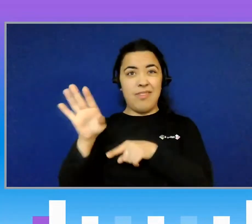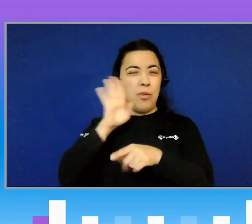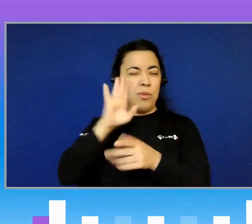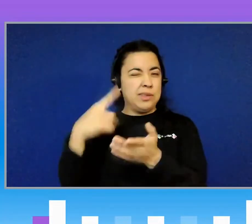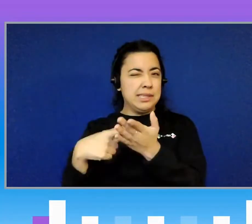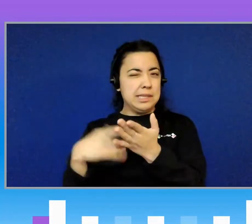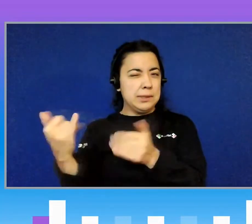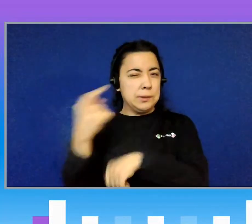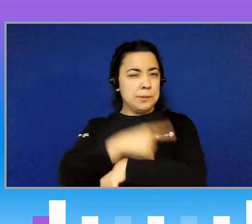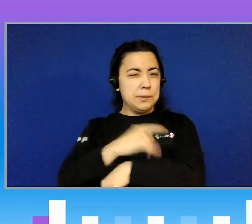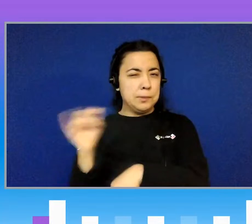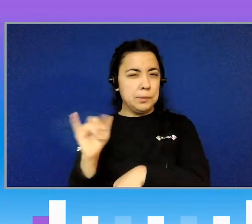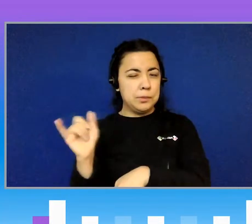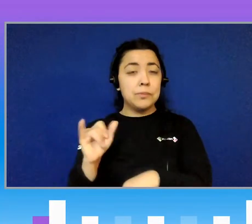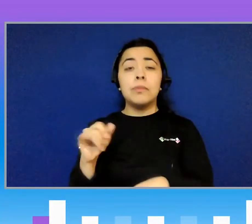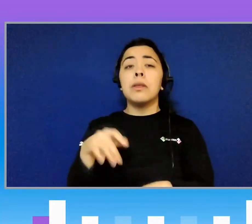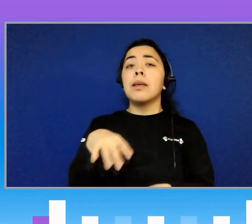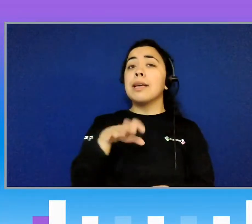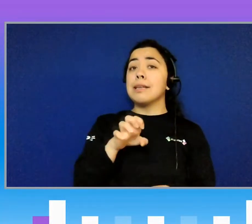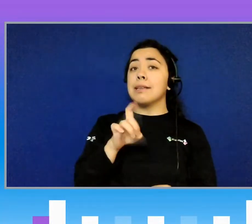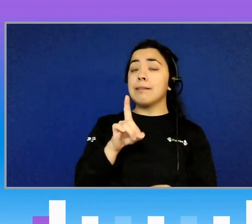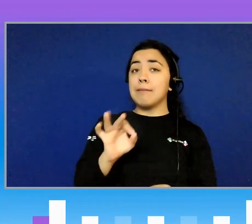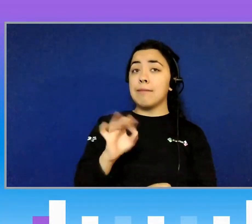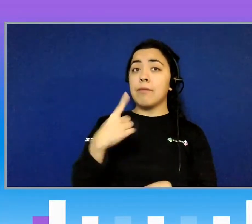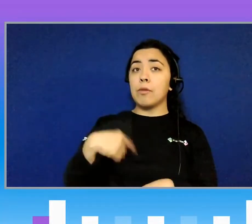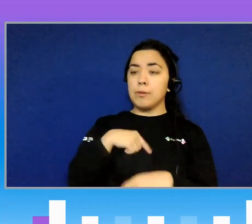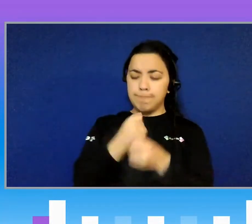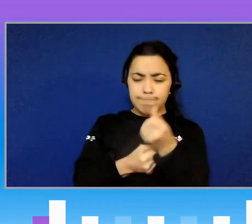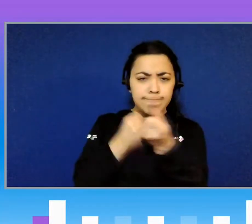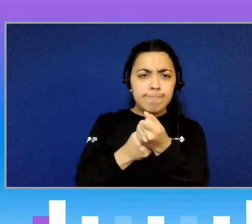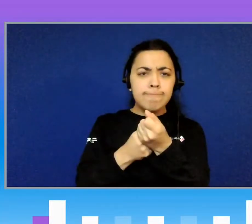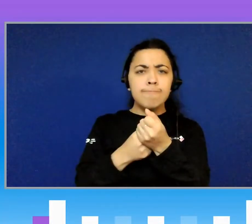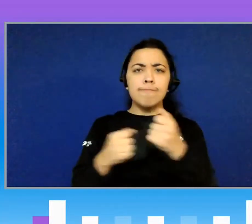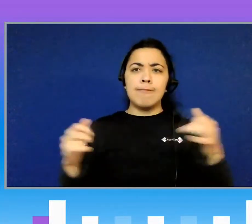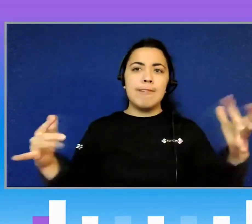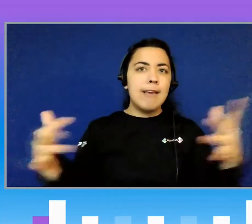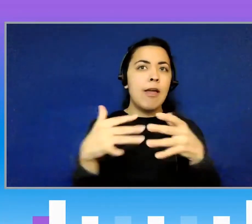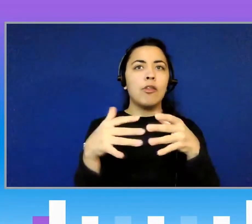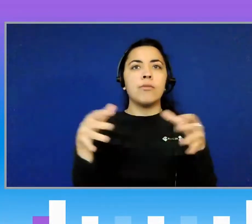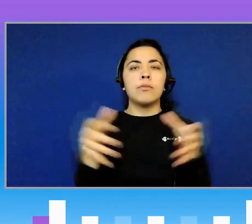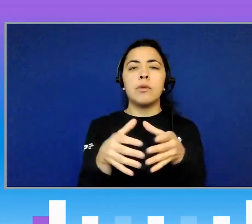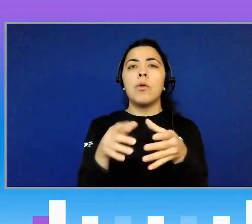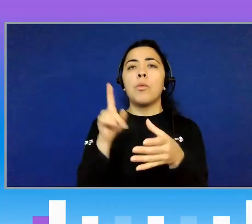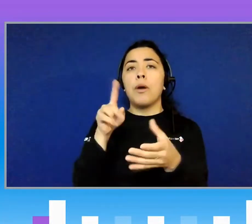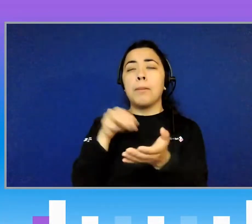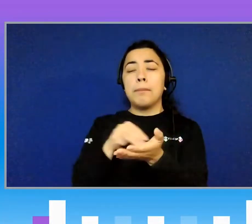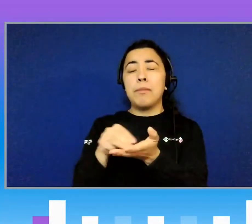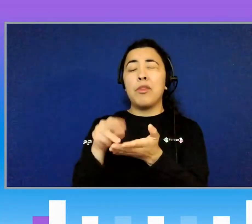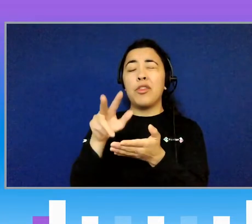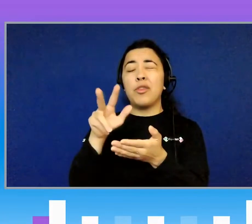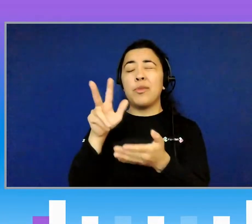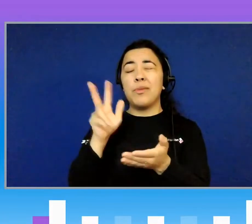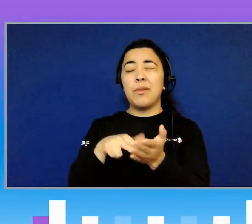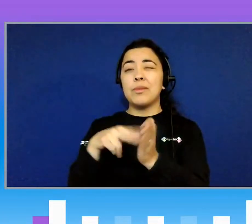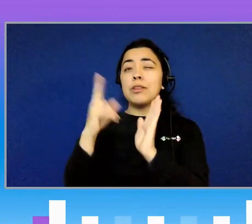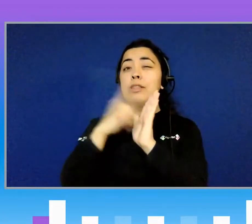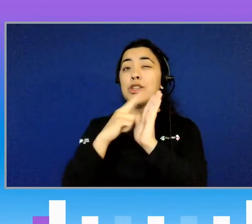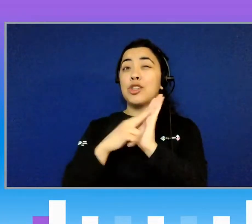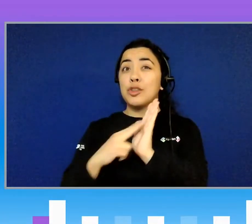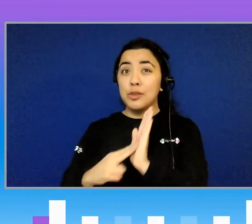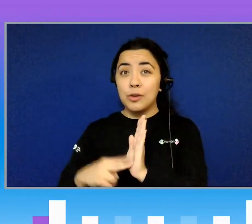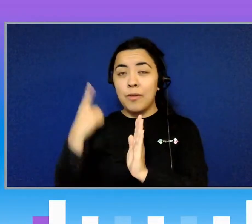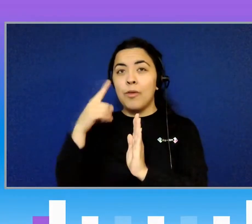as well. EDF also advocated and gathered 1,003,000 signatures for the EU to adopt